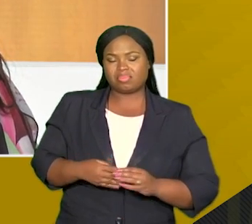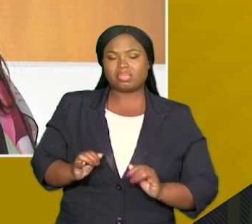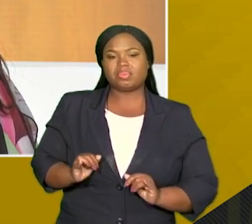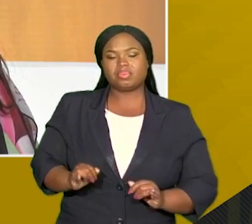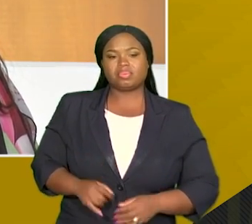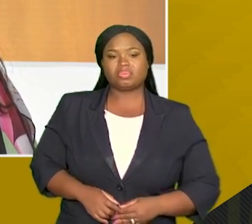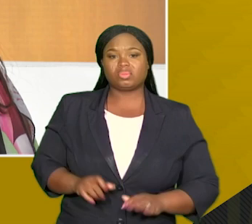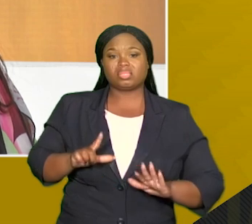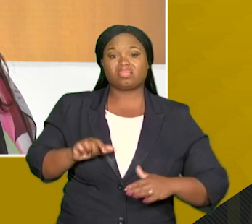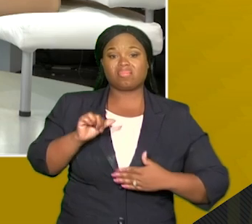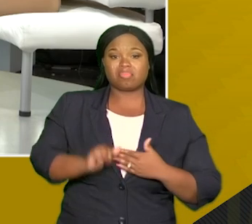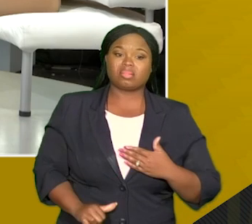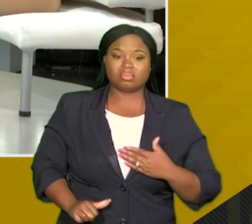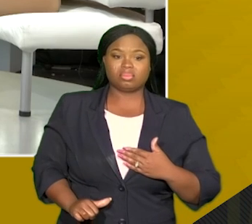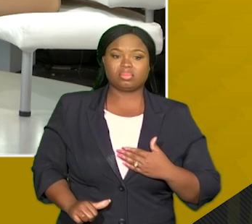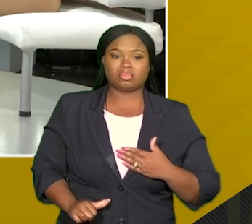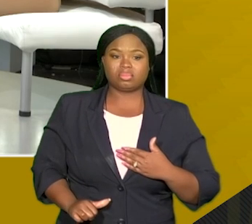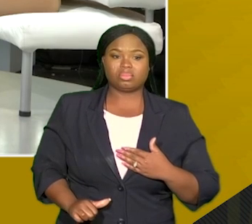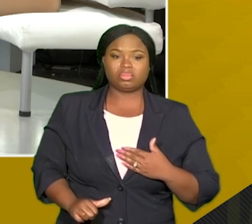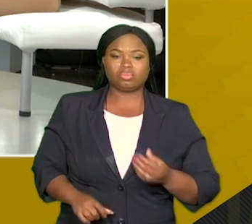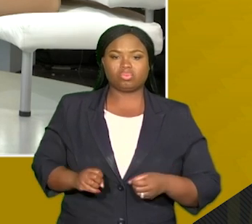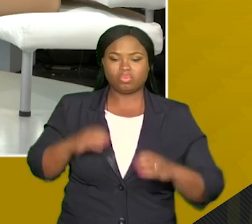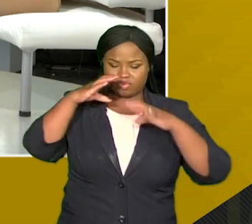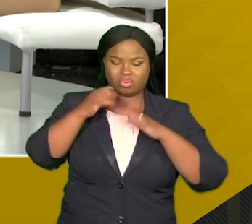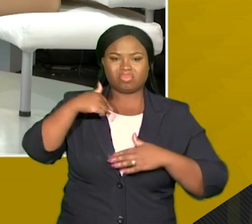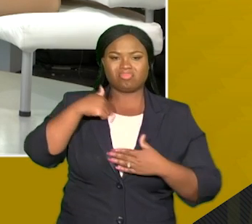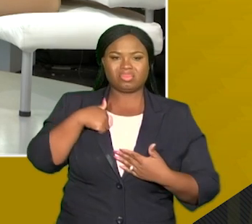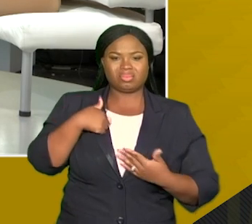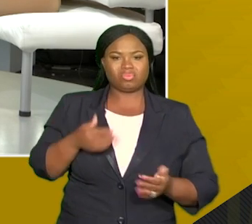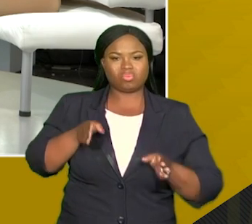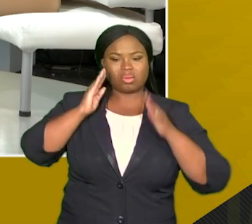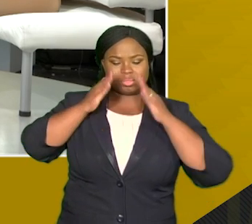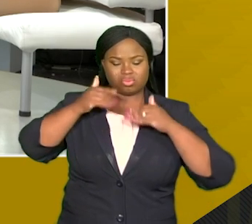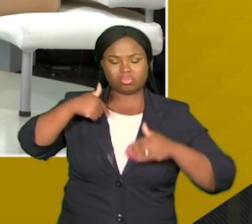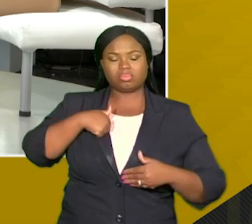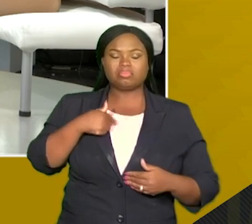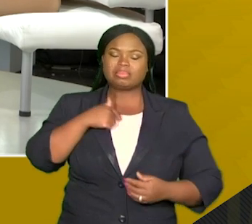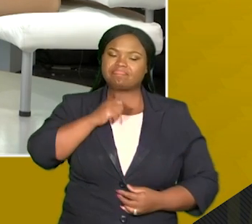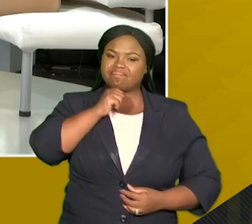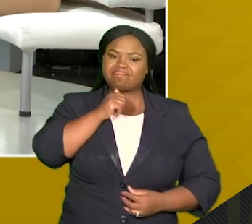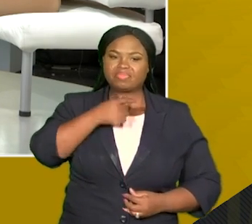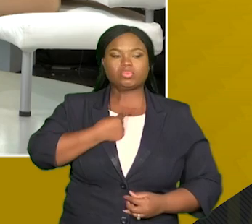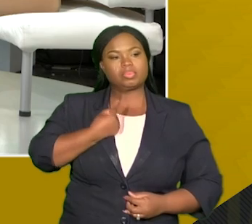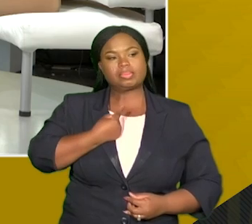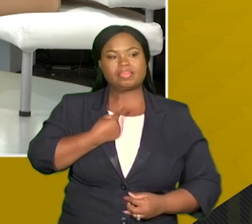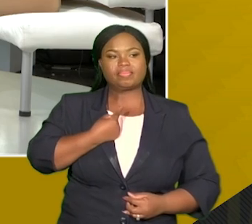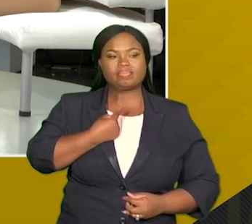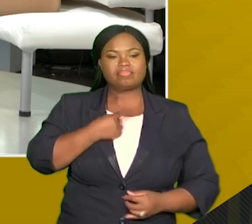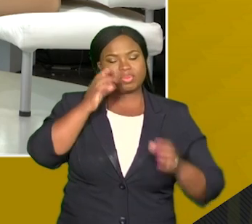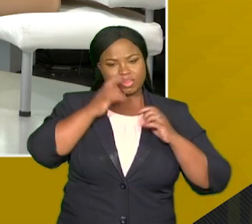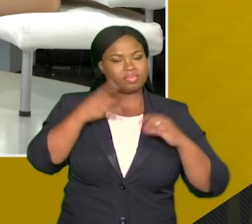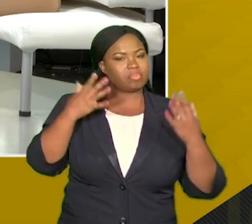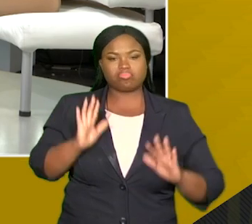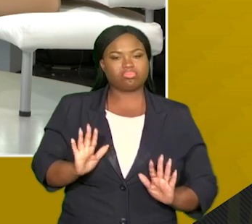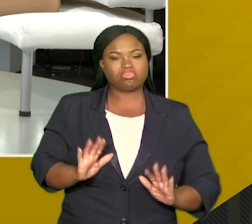it took 7 months for them to give me attention. But I told myself ukuthi I won't